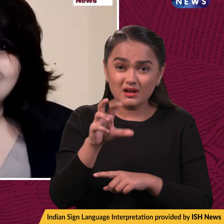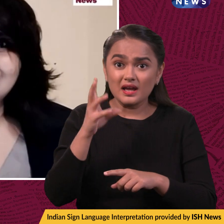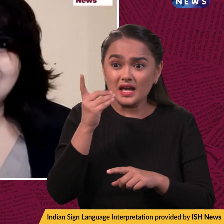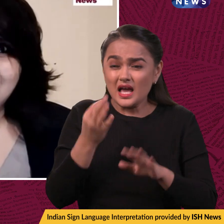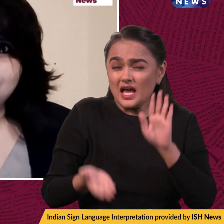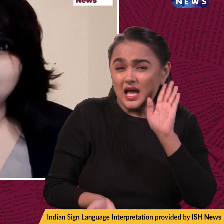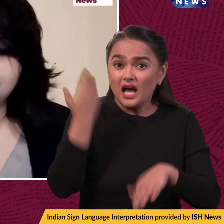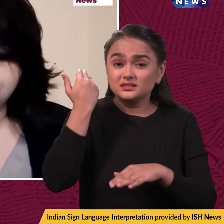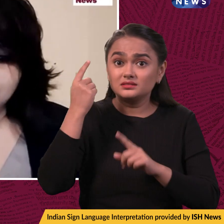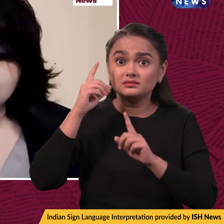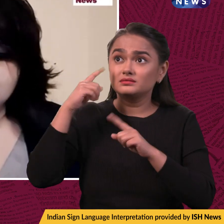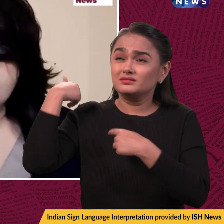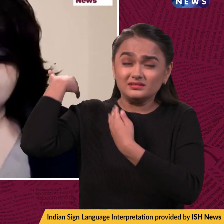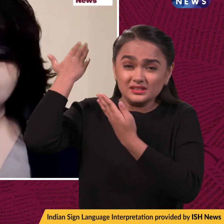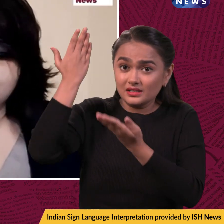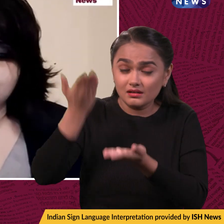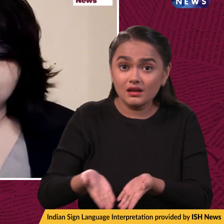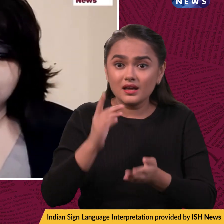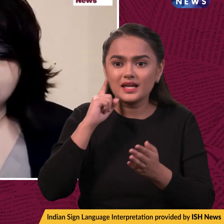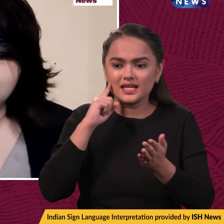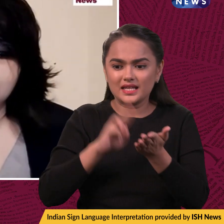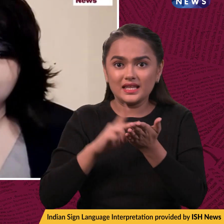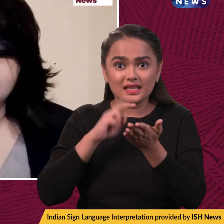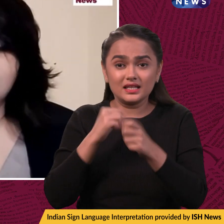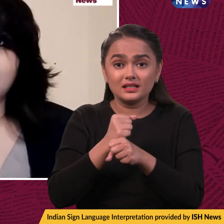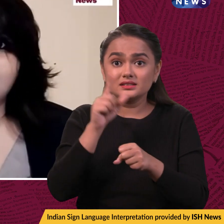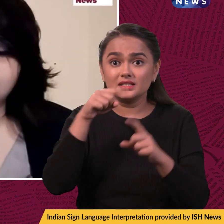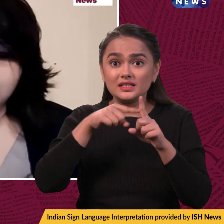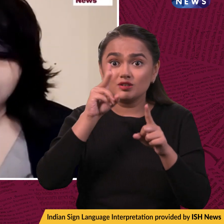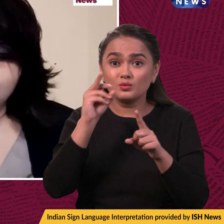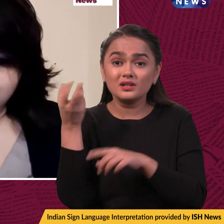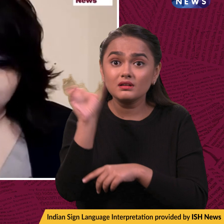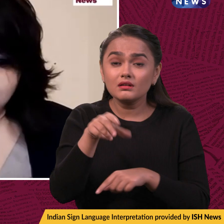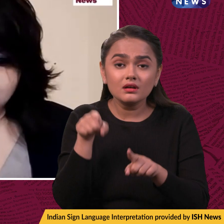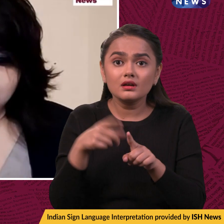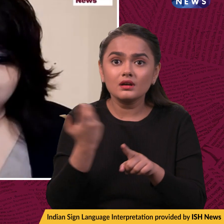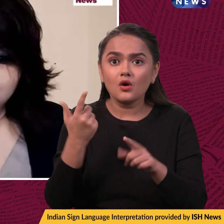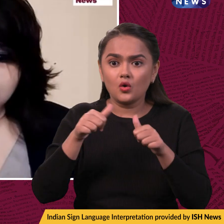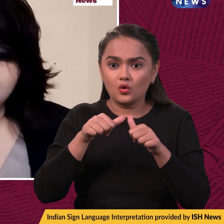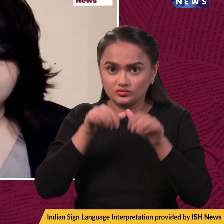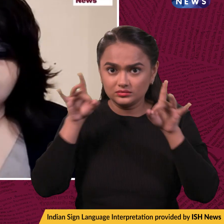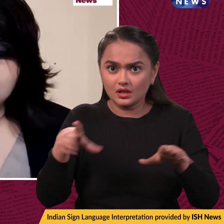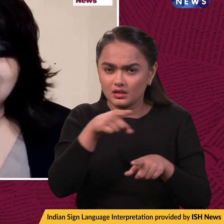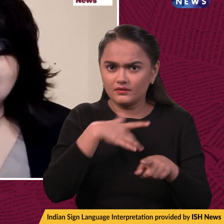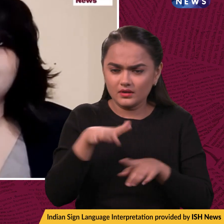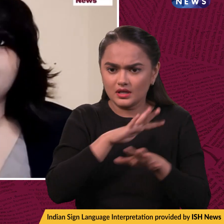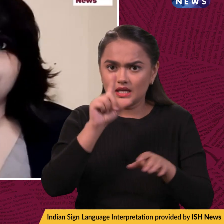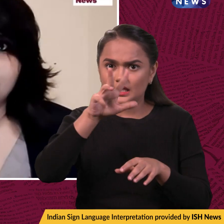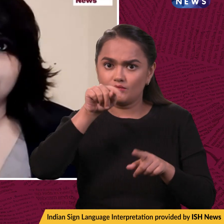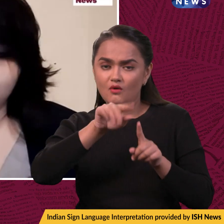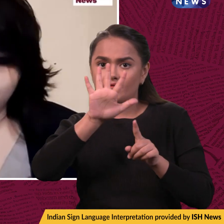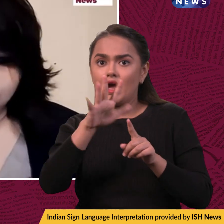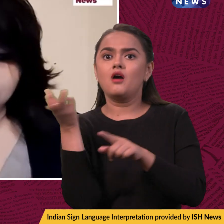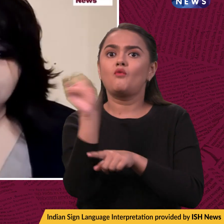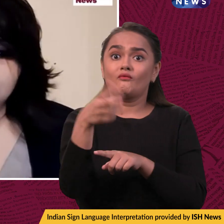the highest ever first innings total in a T20 World Cup final. Australia, in the meantime, chased out the target in